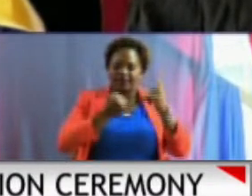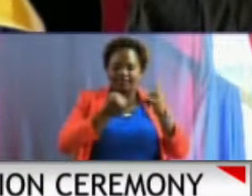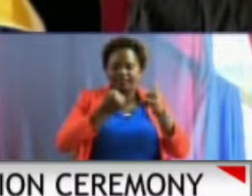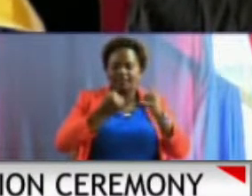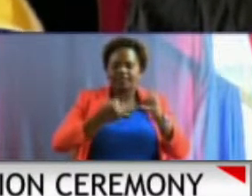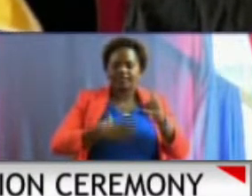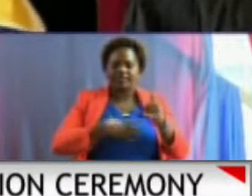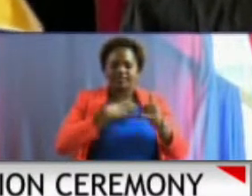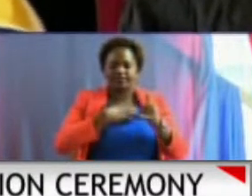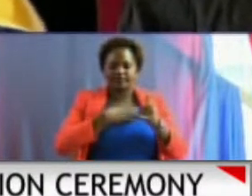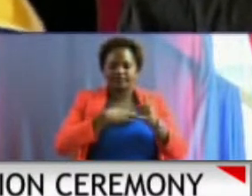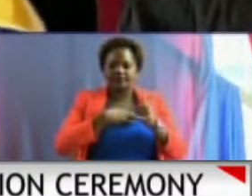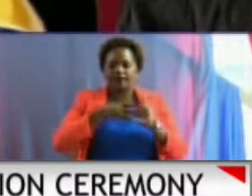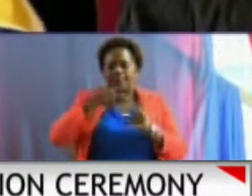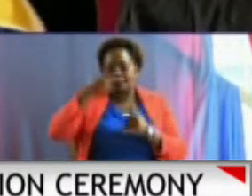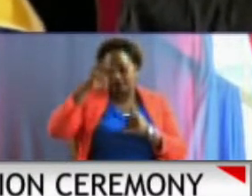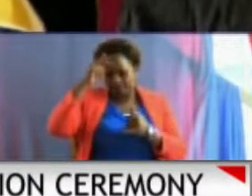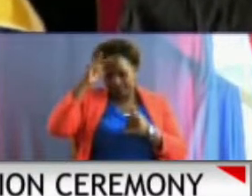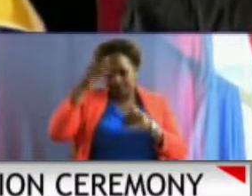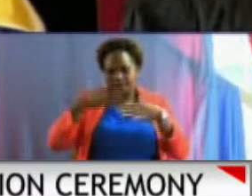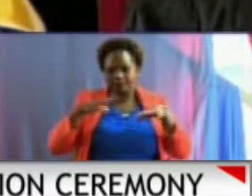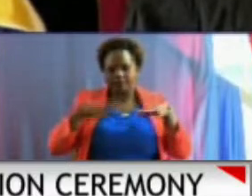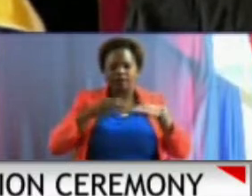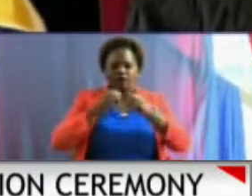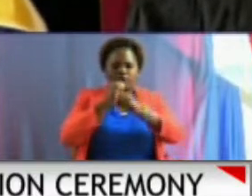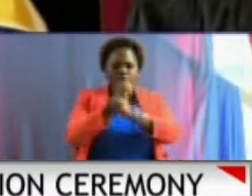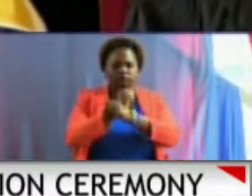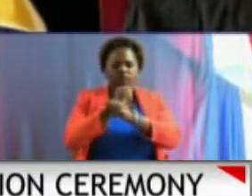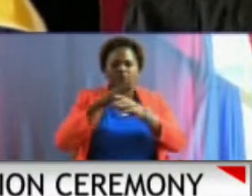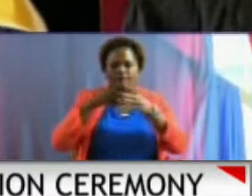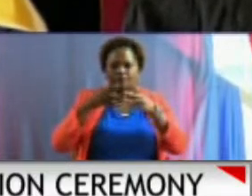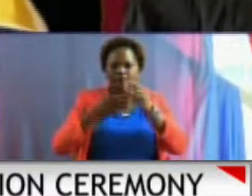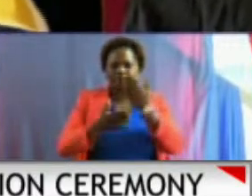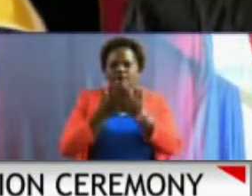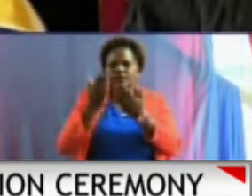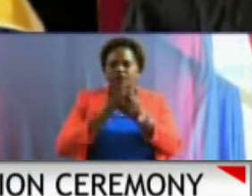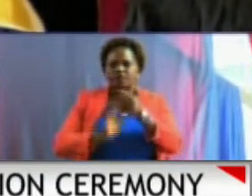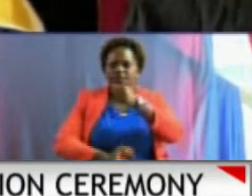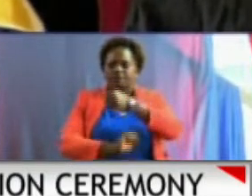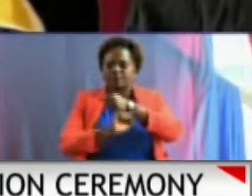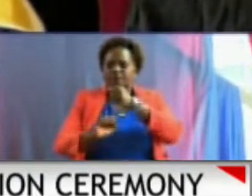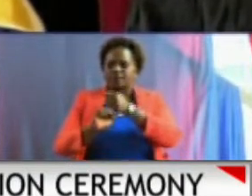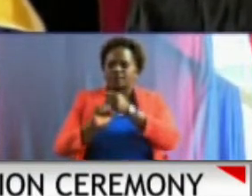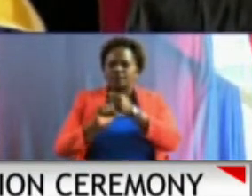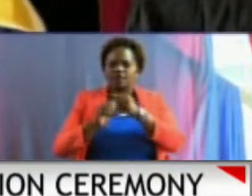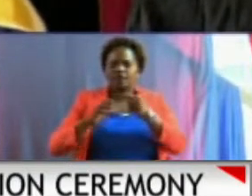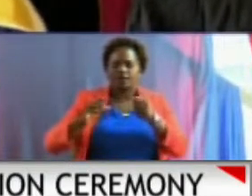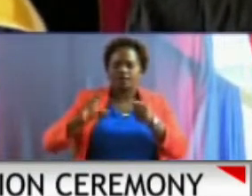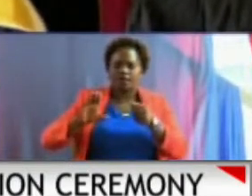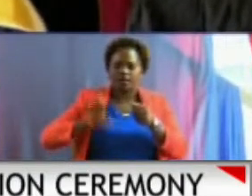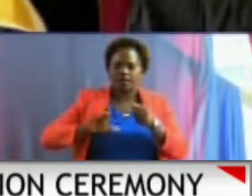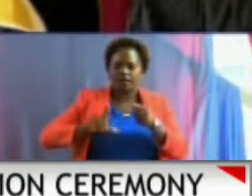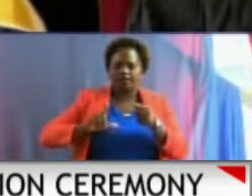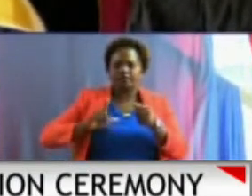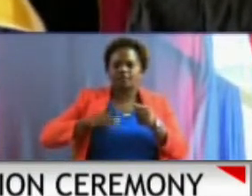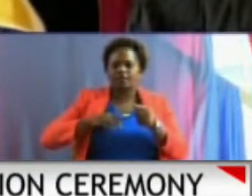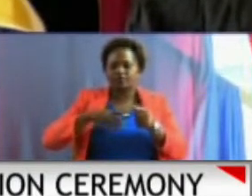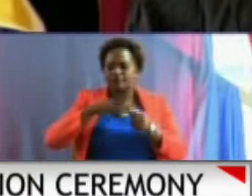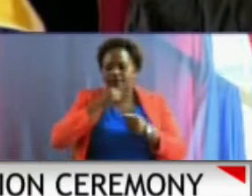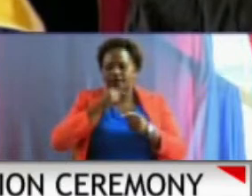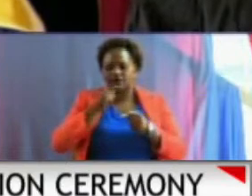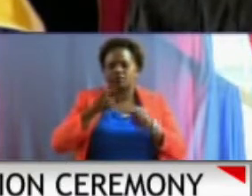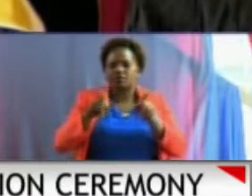graduates, parents, guardians, sponsors, ladies and gentlemen, and those who are